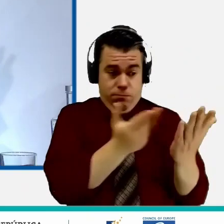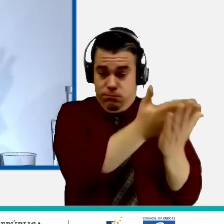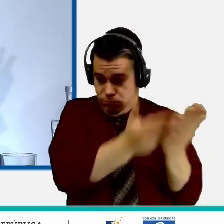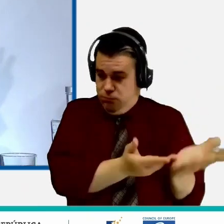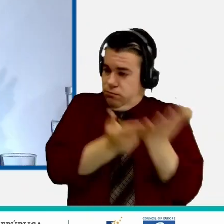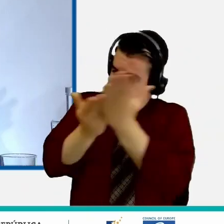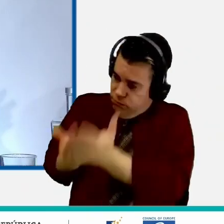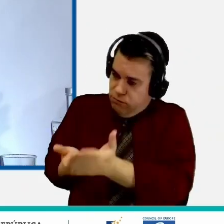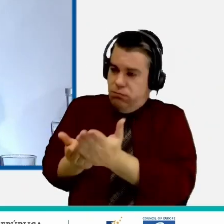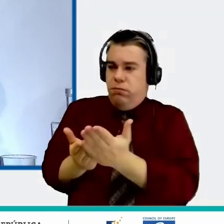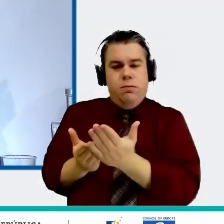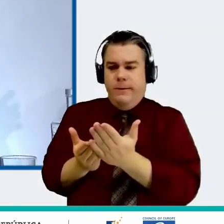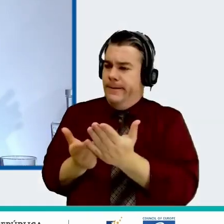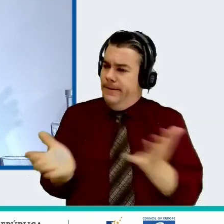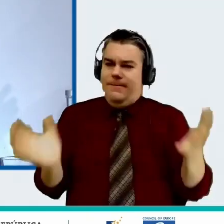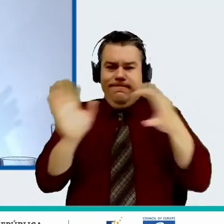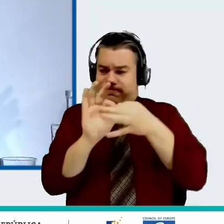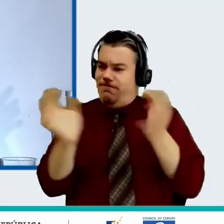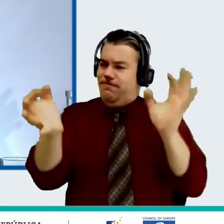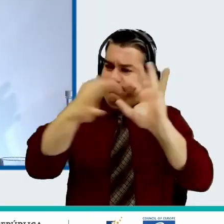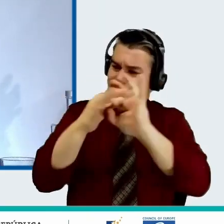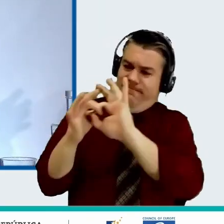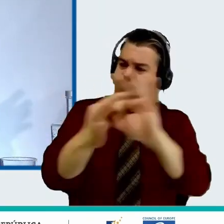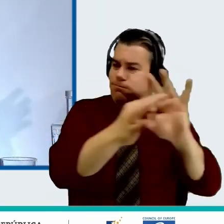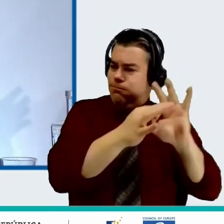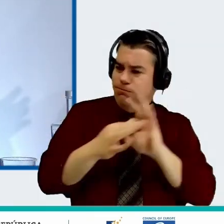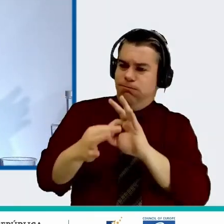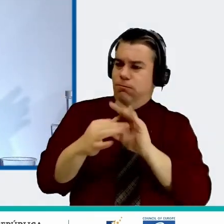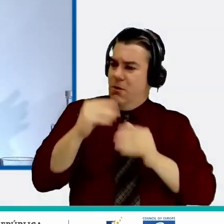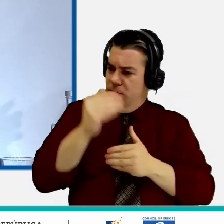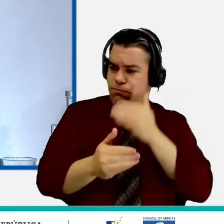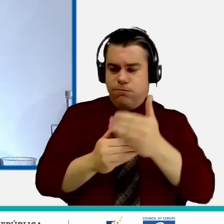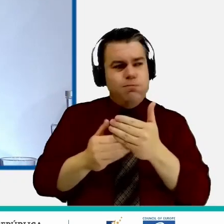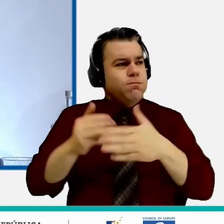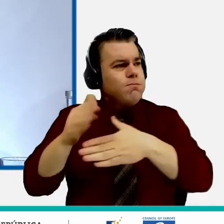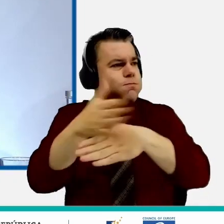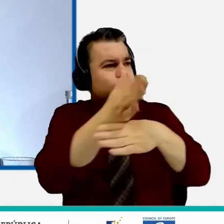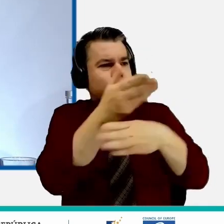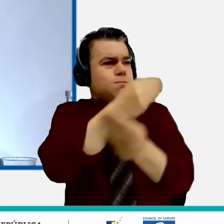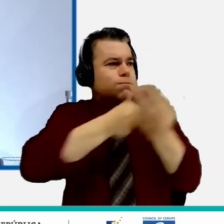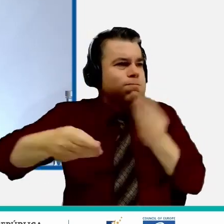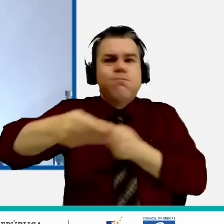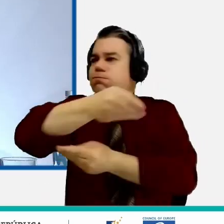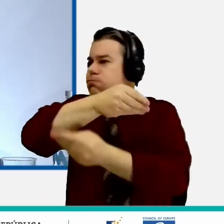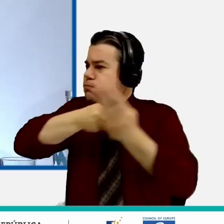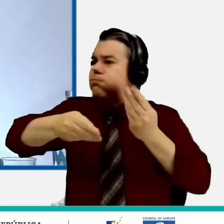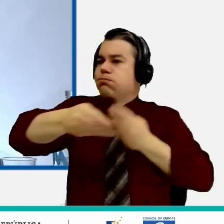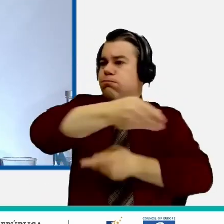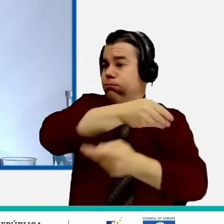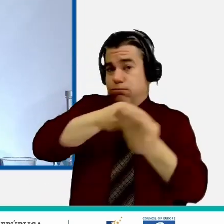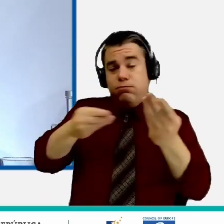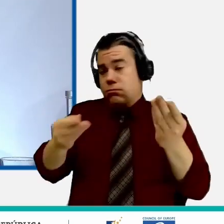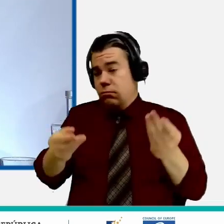efforts, share ideas, share good practices, share common challenges in a way that that